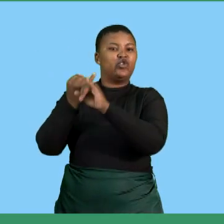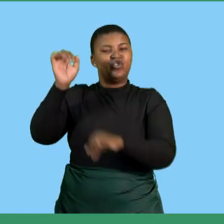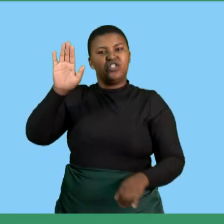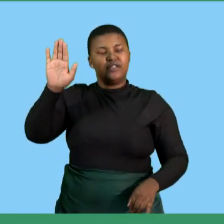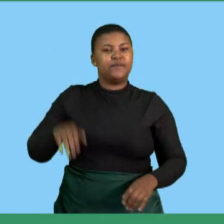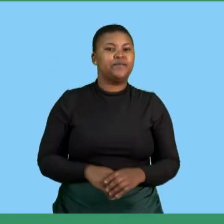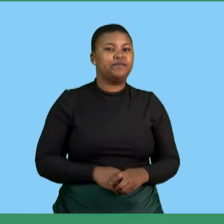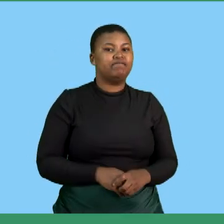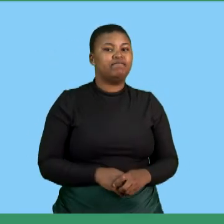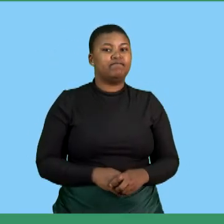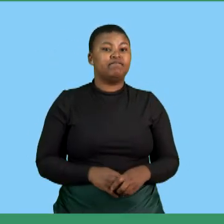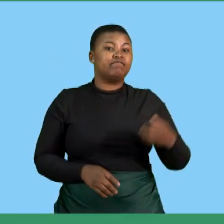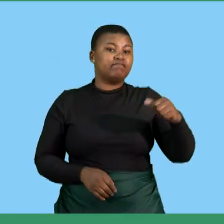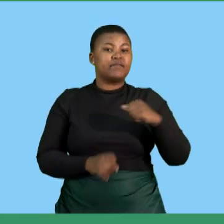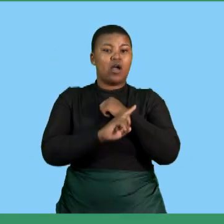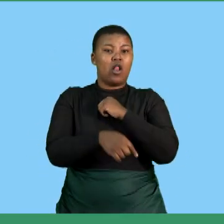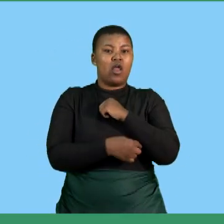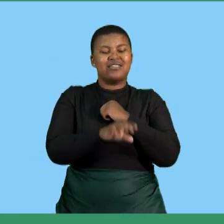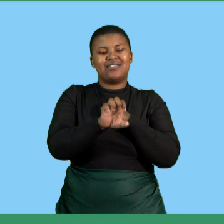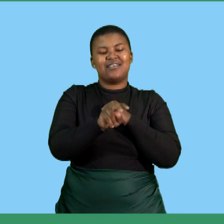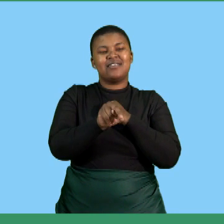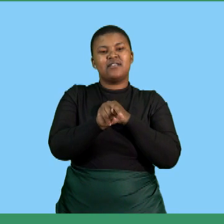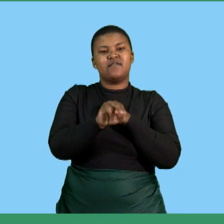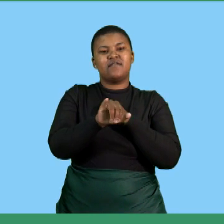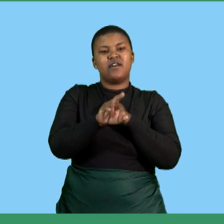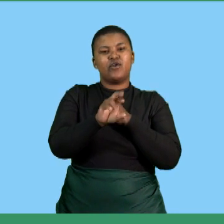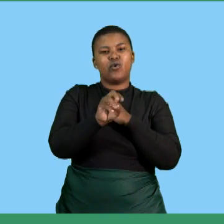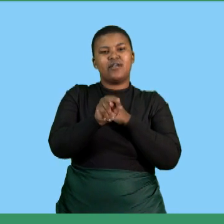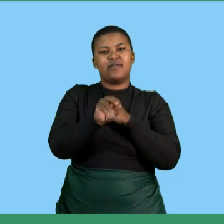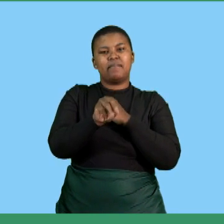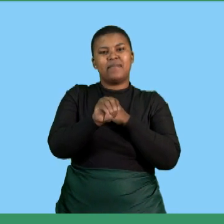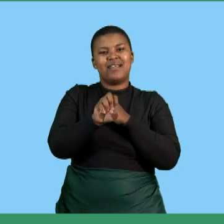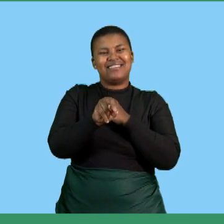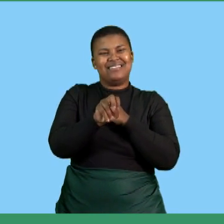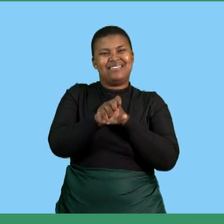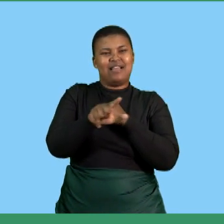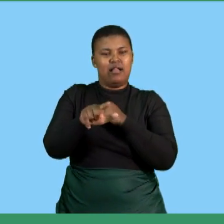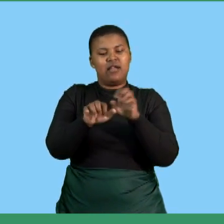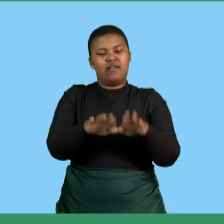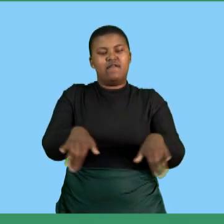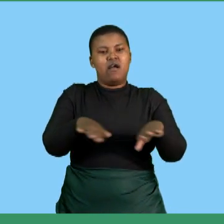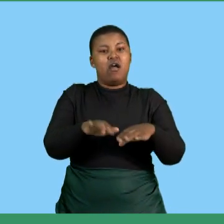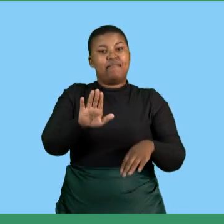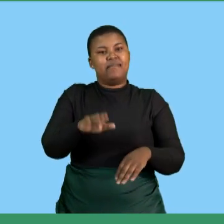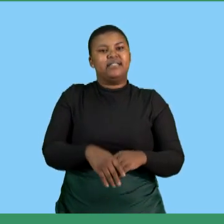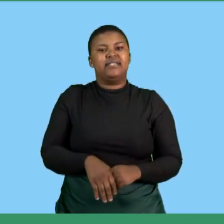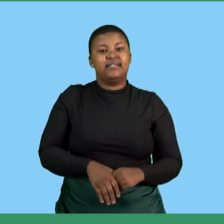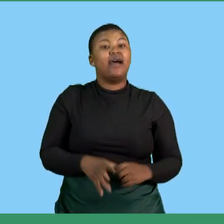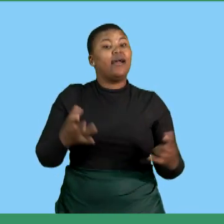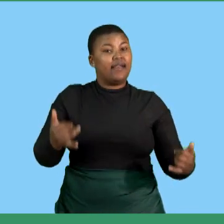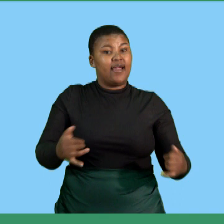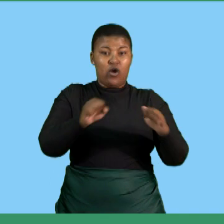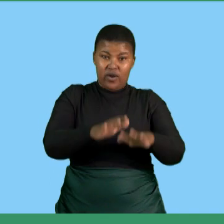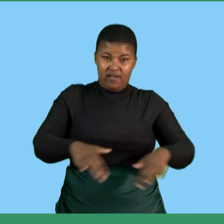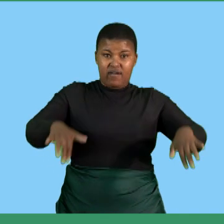its institutions. And then the last term you should be familiar with is environmental environment. And of course,